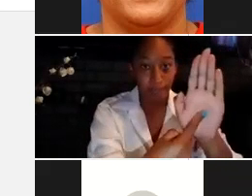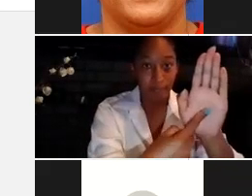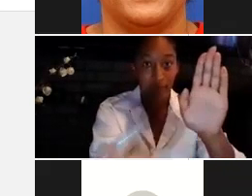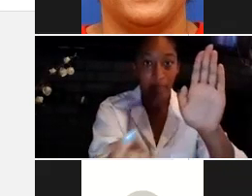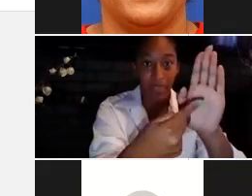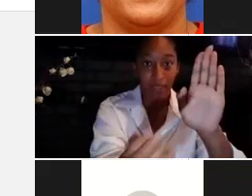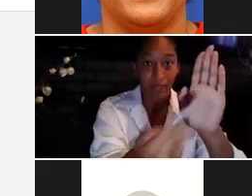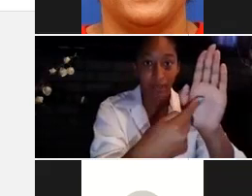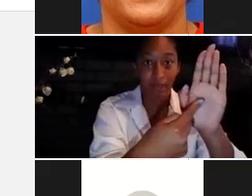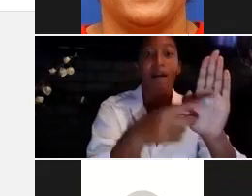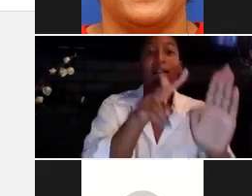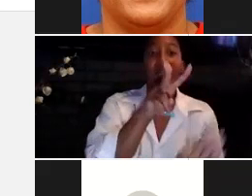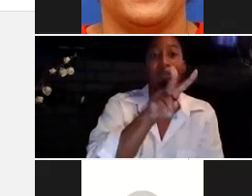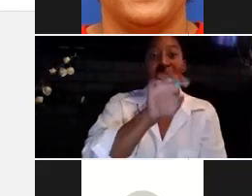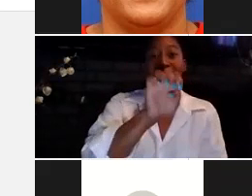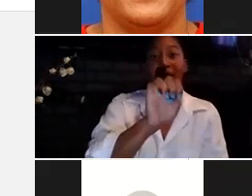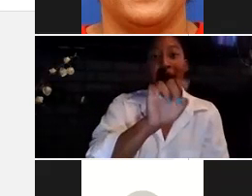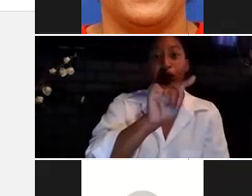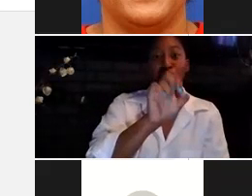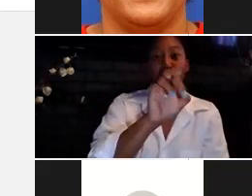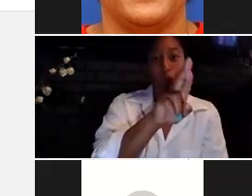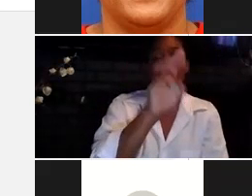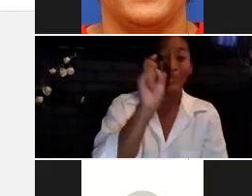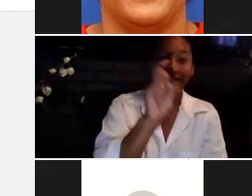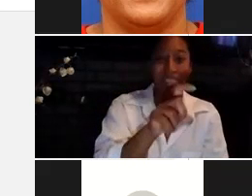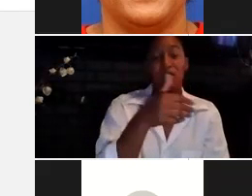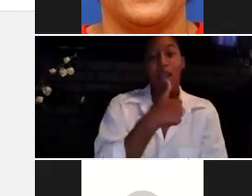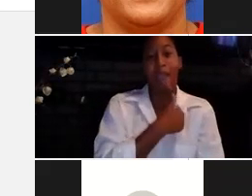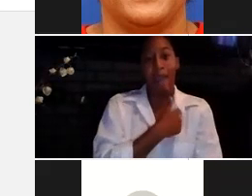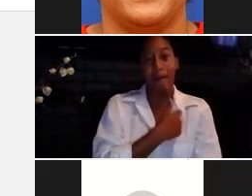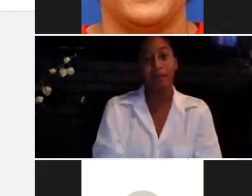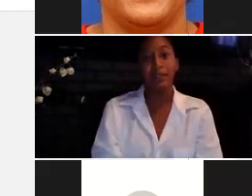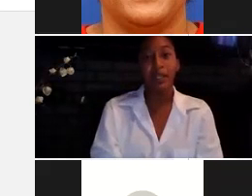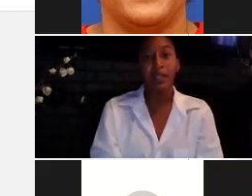vector property. And a lot of times you see that